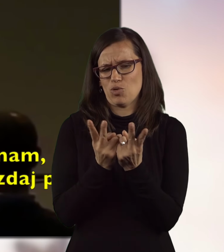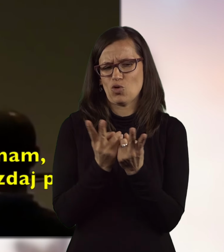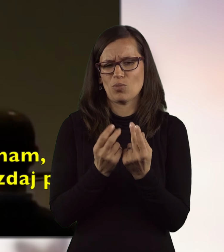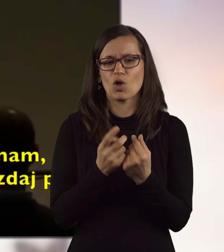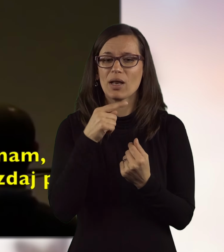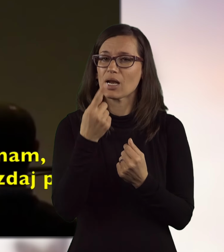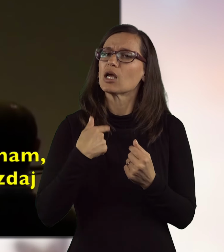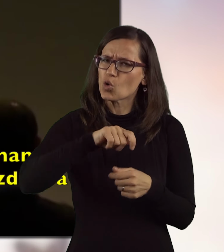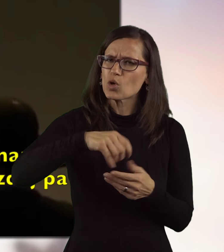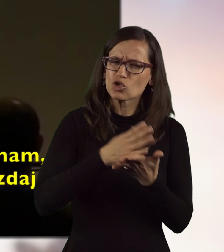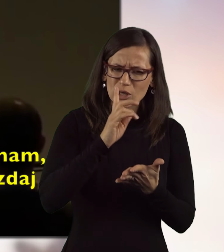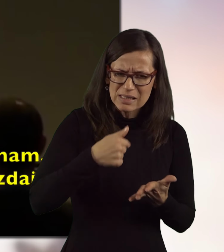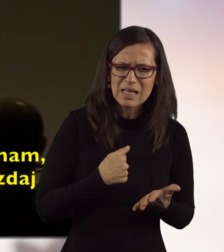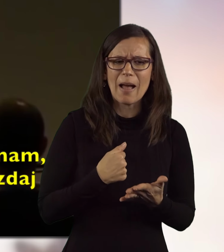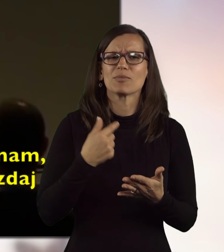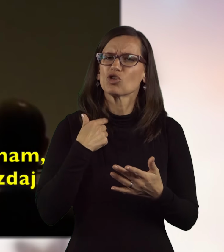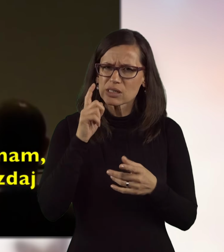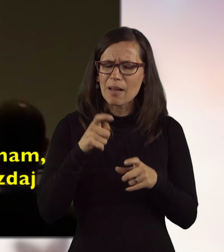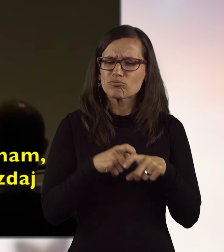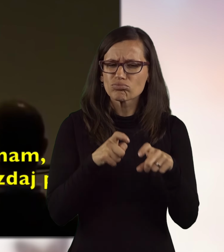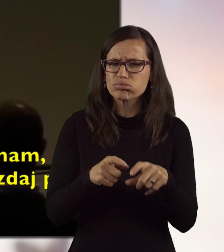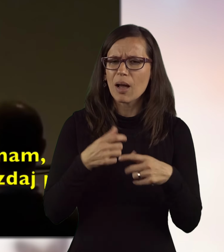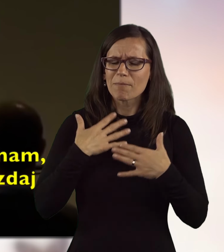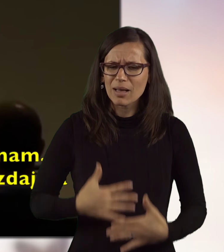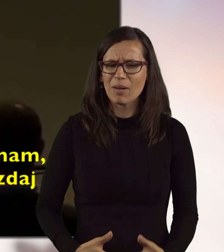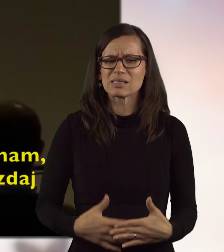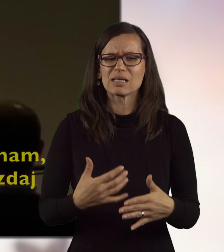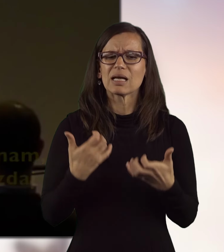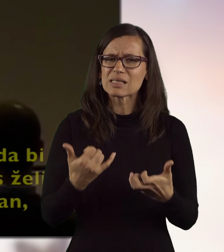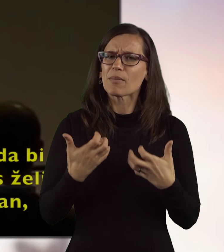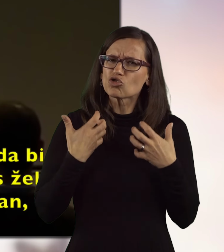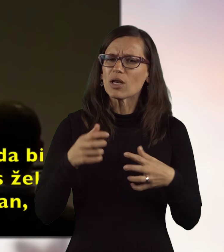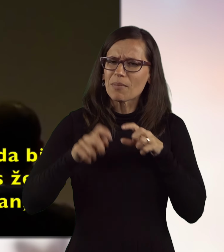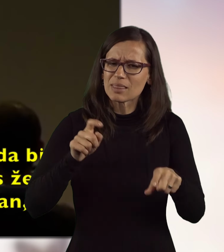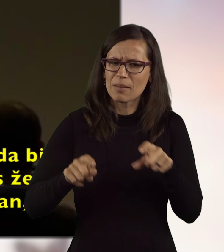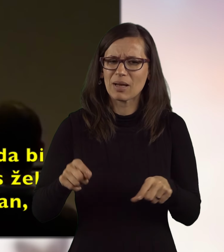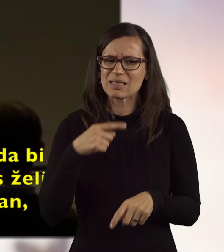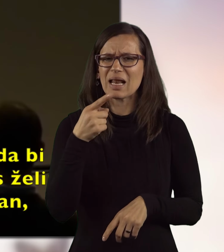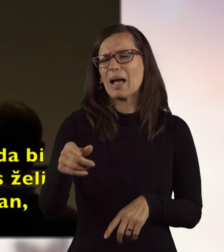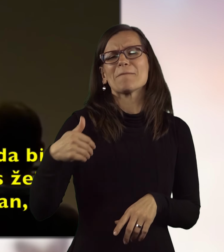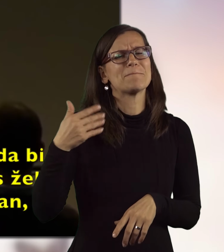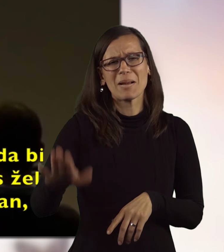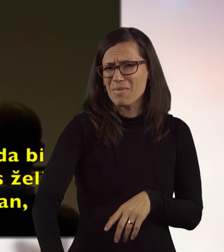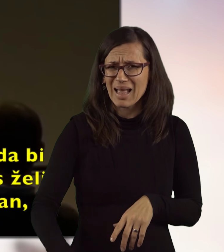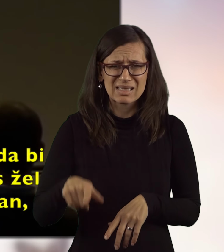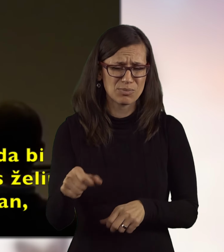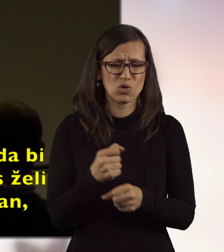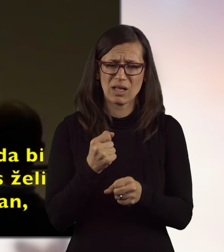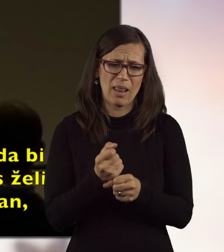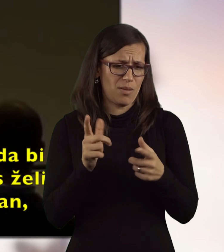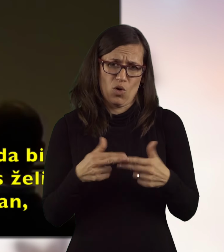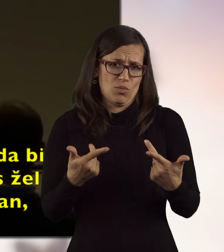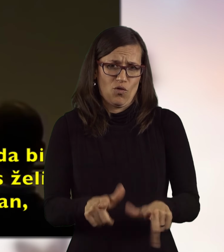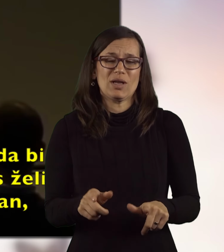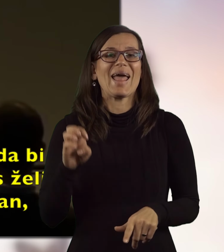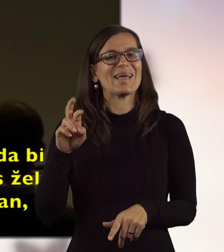said, I already know how to cook and I already know how to make aprons, and now I want to do this. And he said, you are too young to do this. I cannot allow it. And Esther